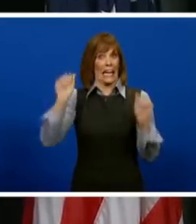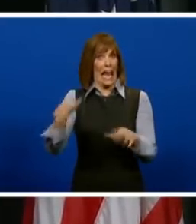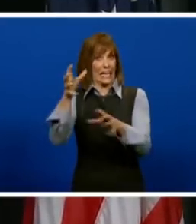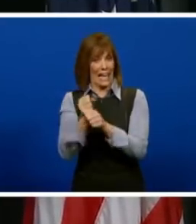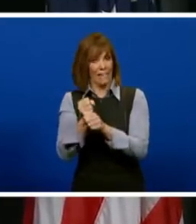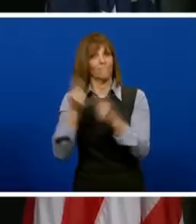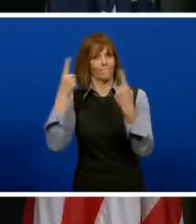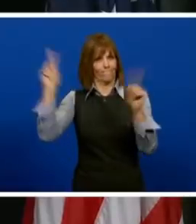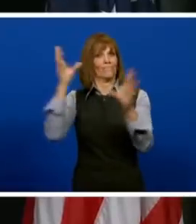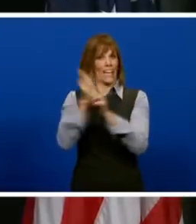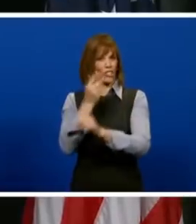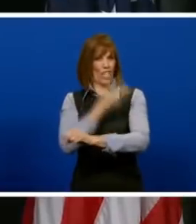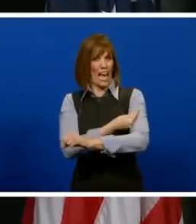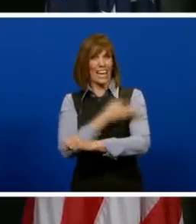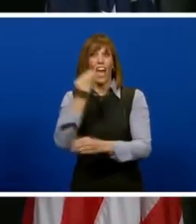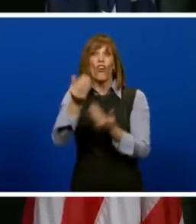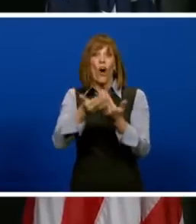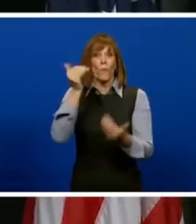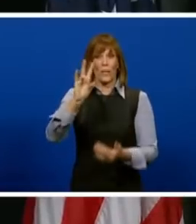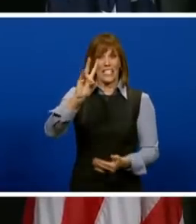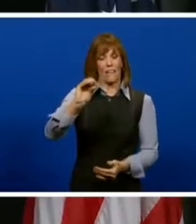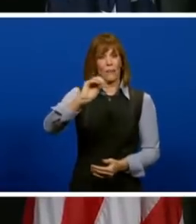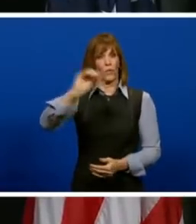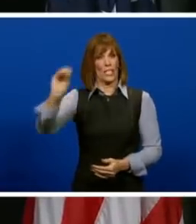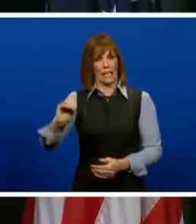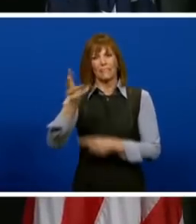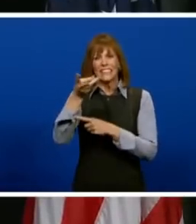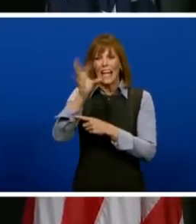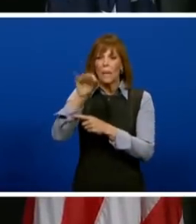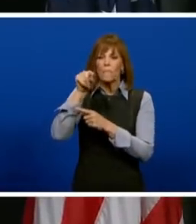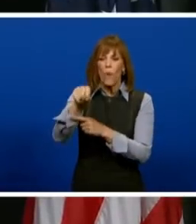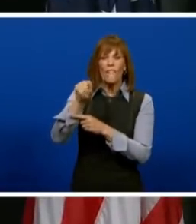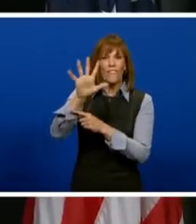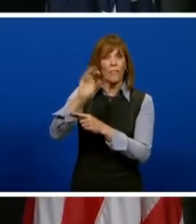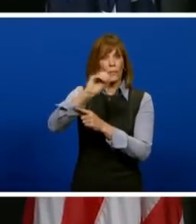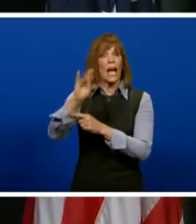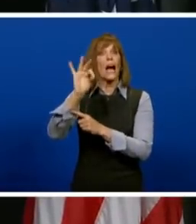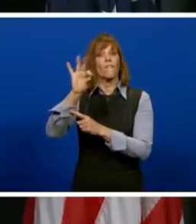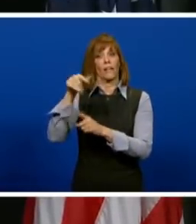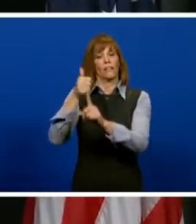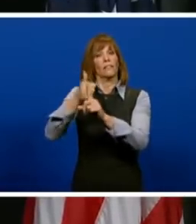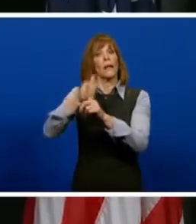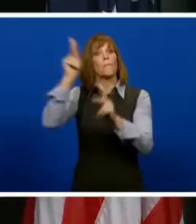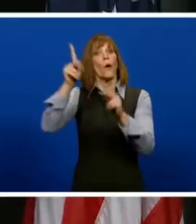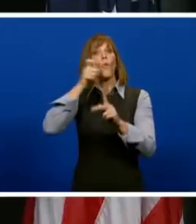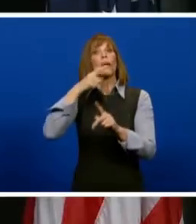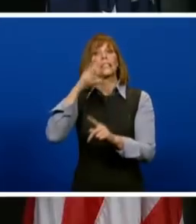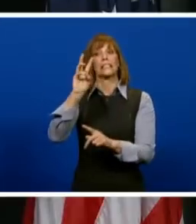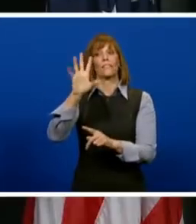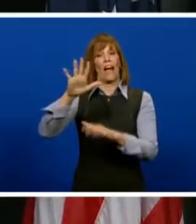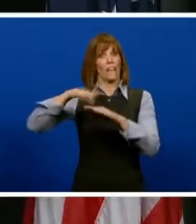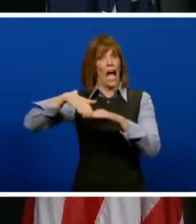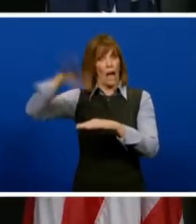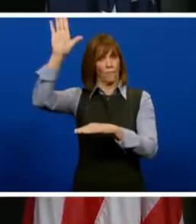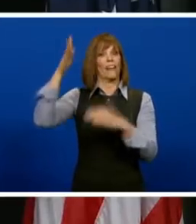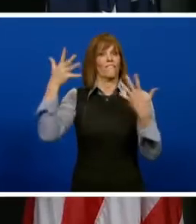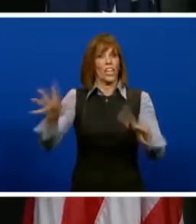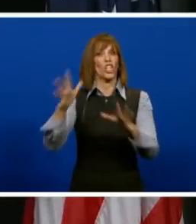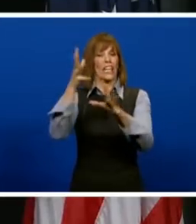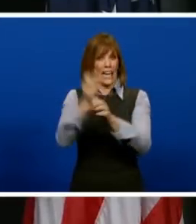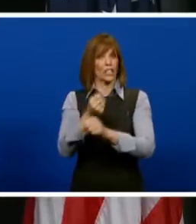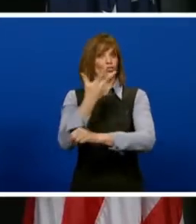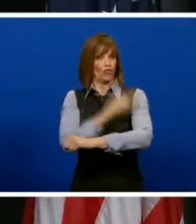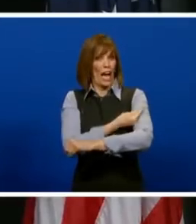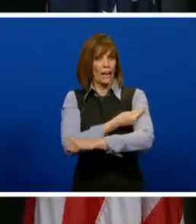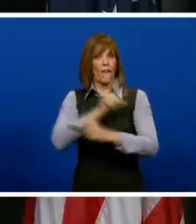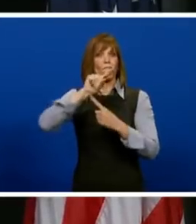and up, and almost 70%, 69.5% of older Iowans age 65 and above